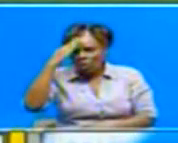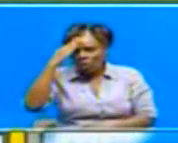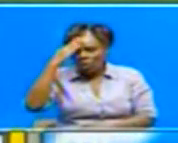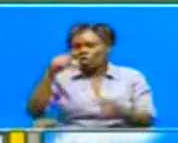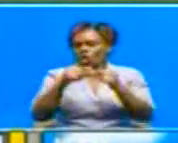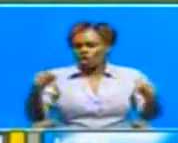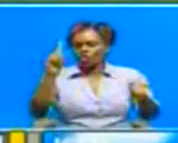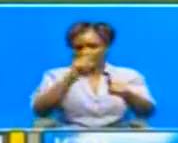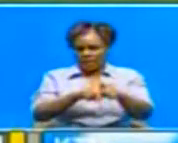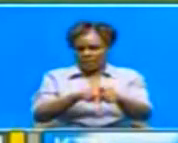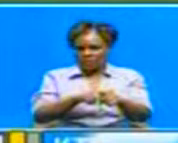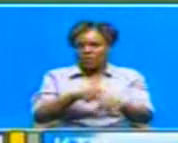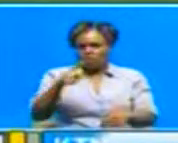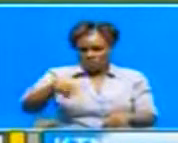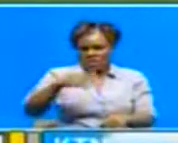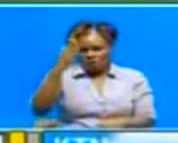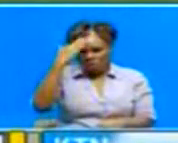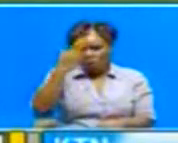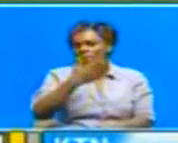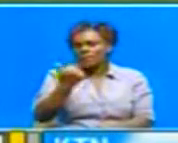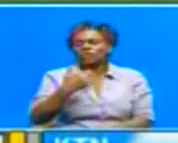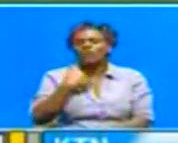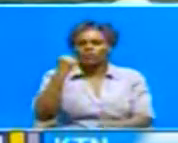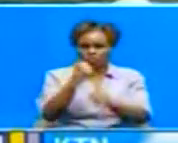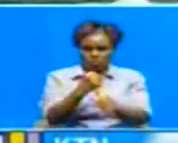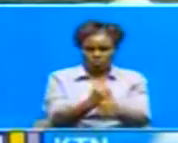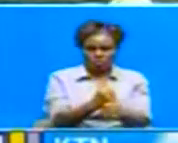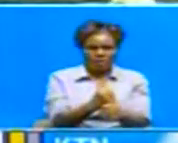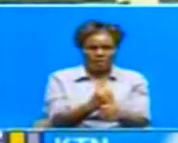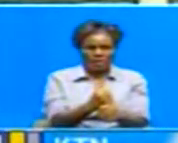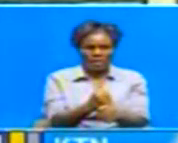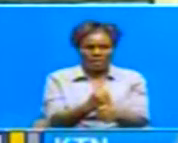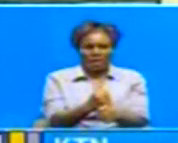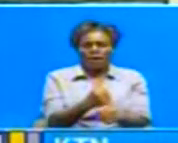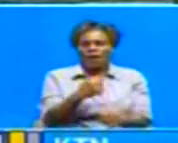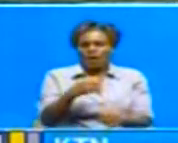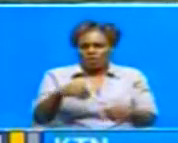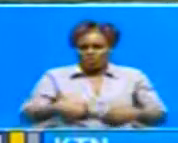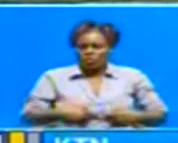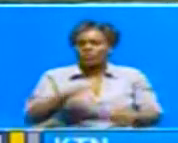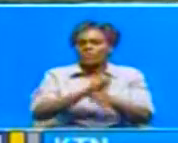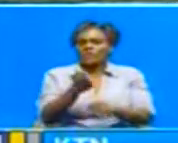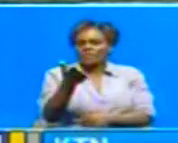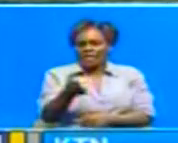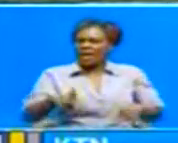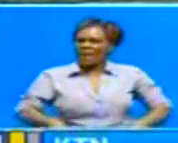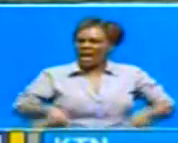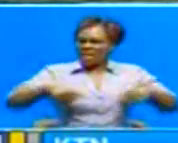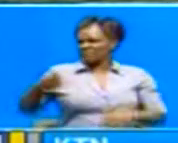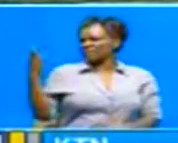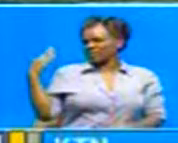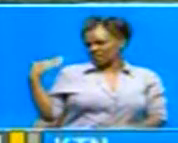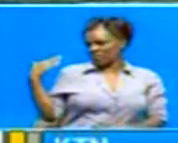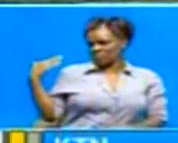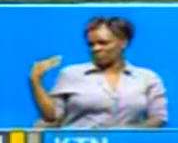take time. We didn't go that we are the best, so we want to do this and that. Kuna mabwezi wengi hata hapa kwa team. Life yenye walikuwa na live before I